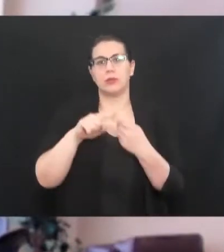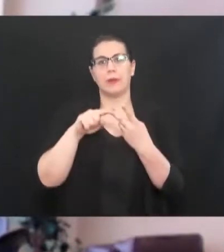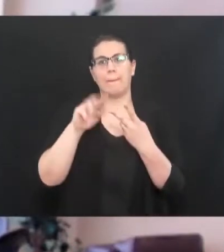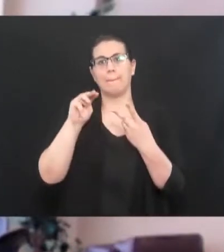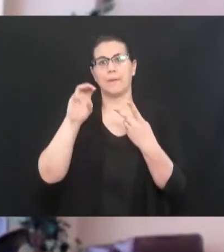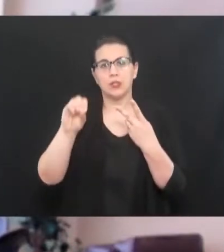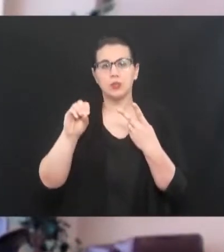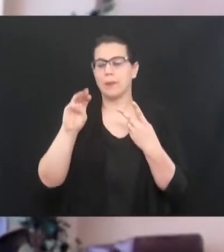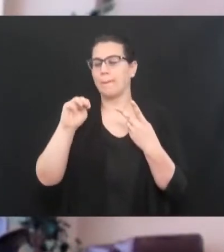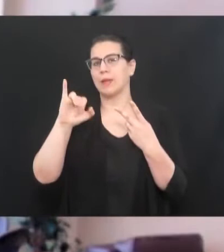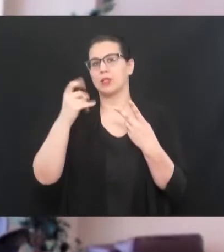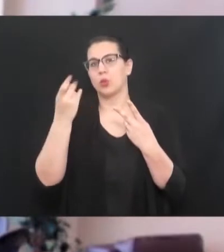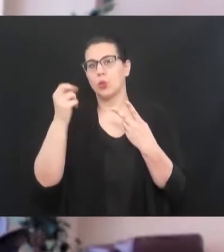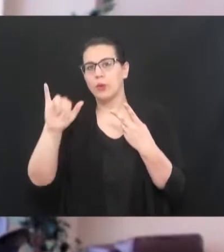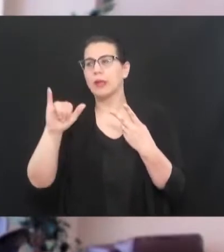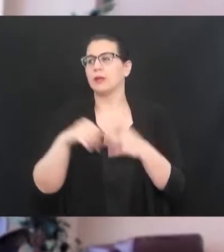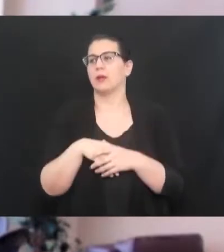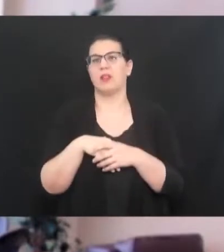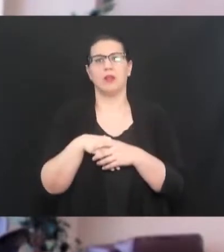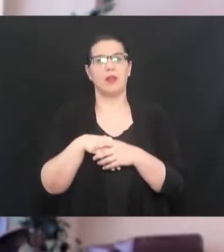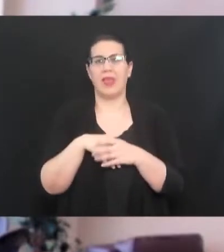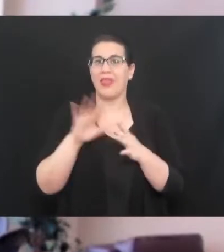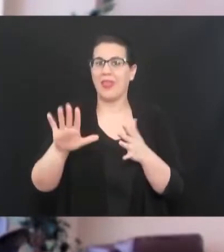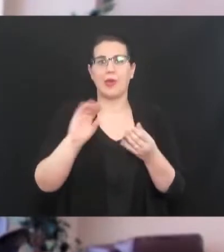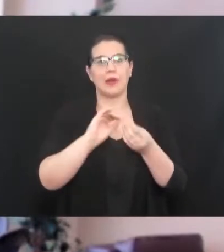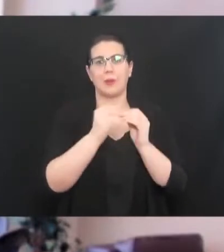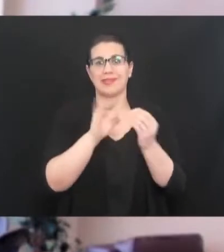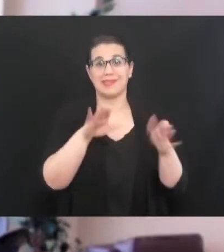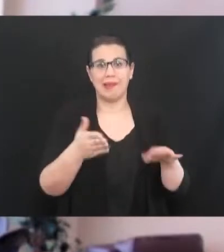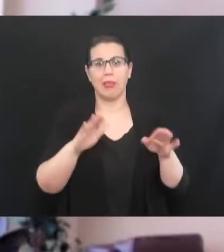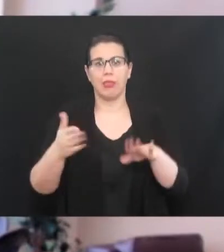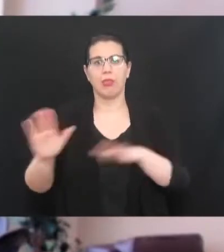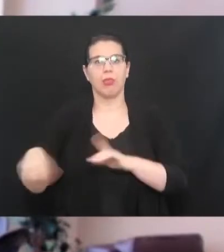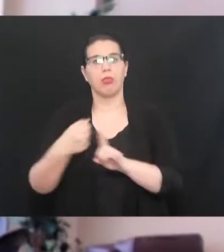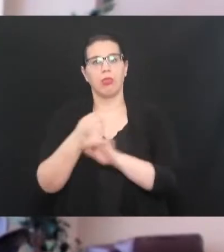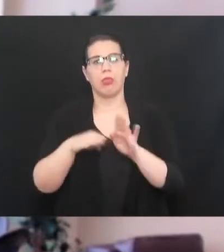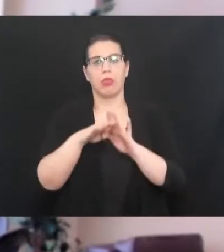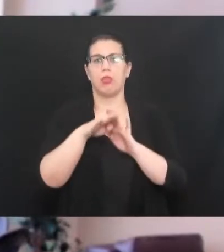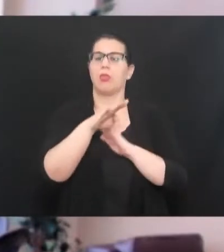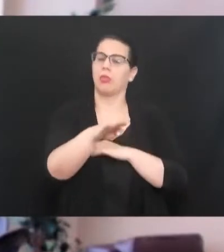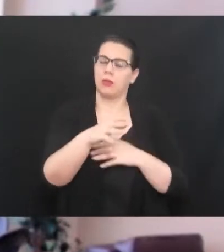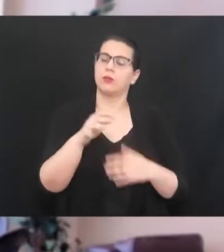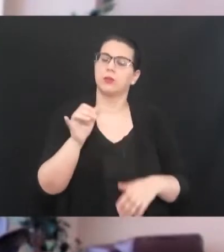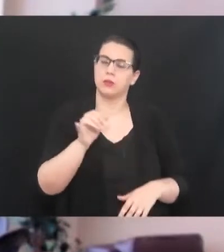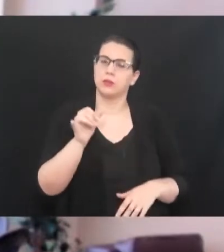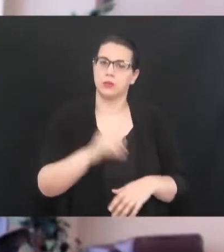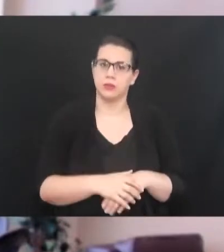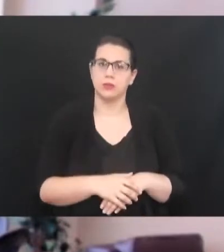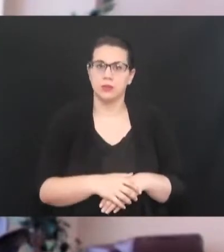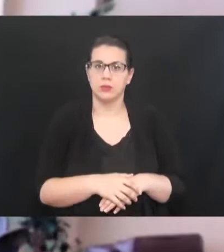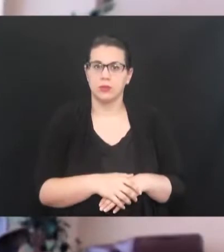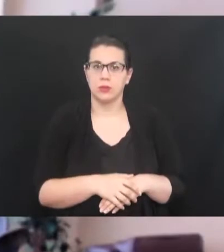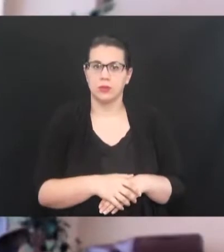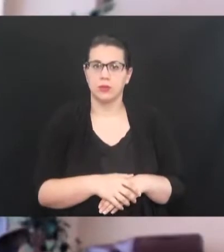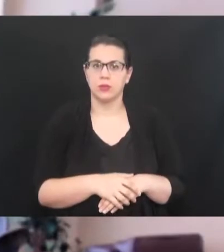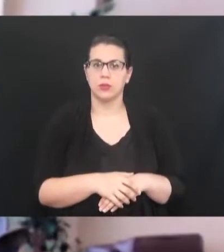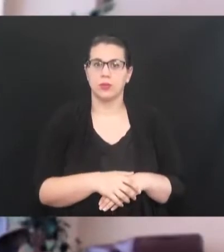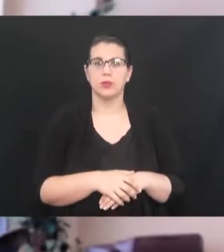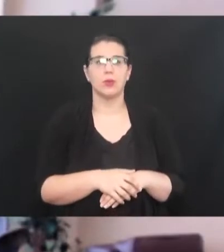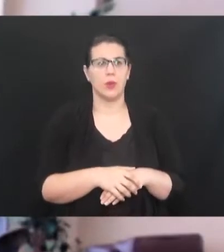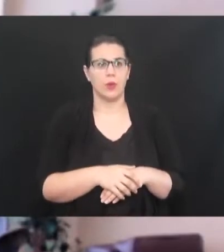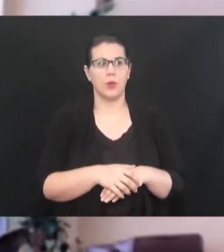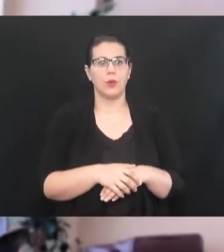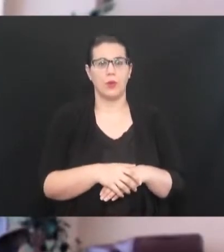really starting to fill up very quickly, and they're filling up with people that are not vaccinated. So we've said this many, many